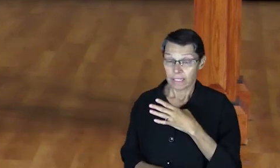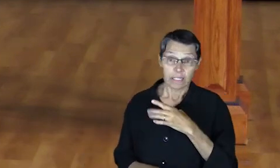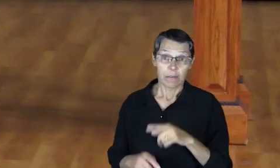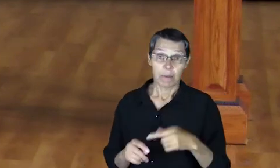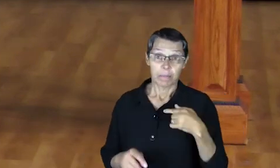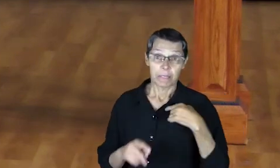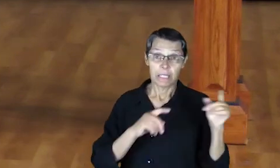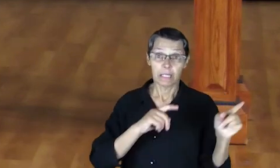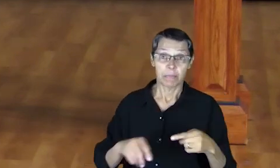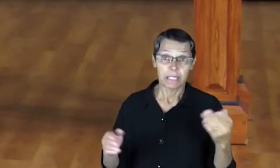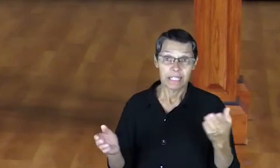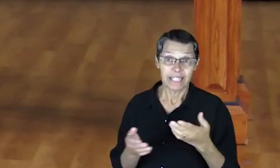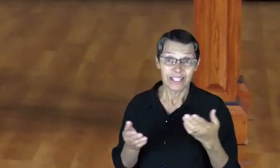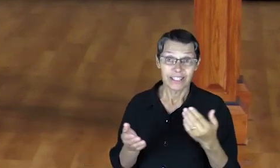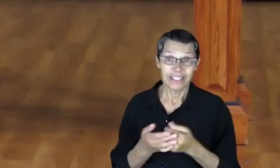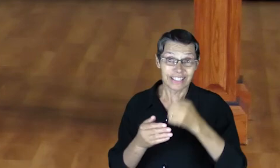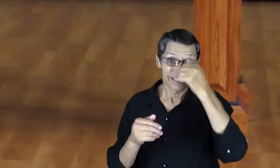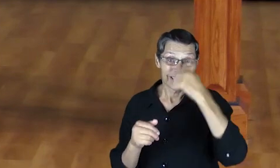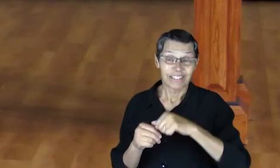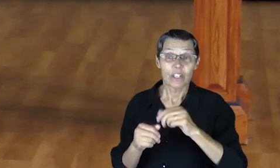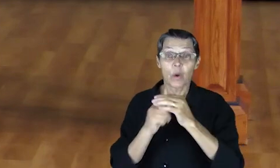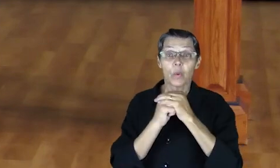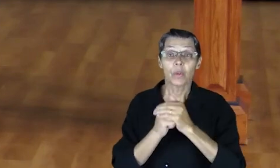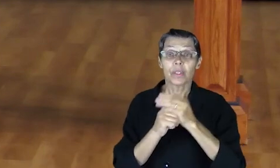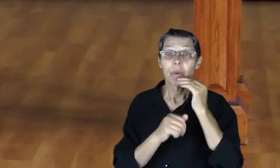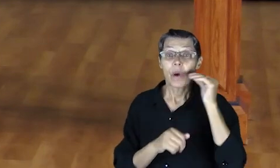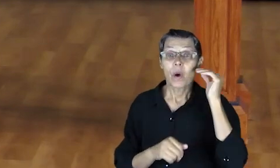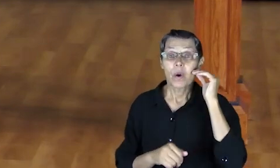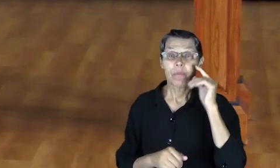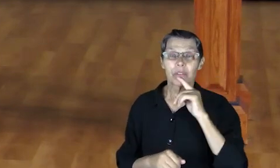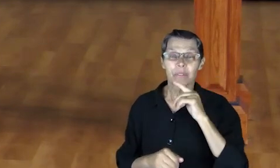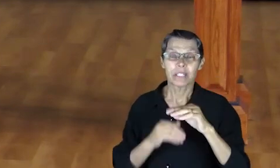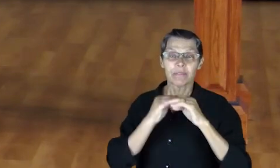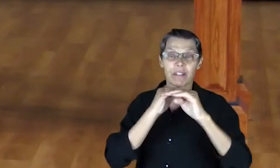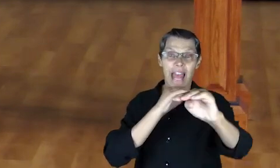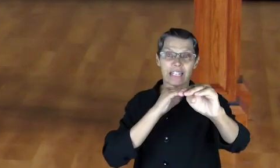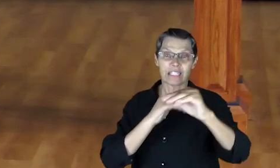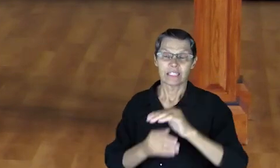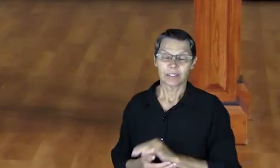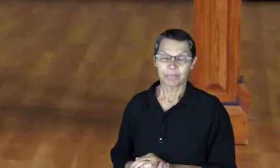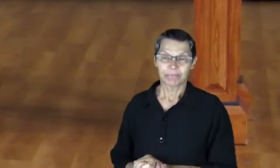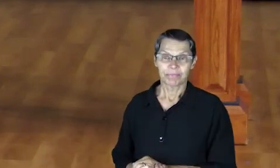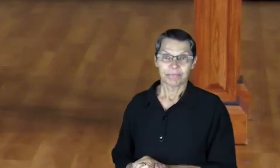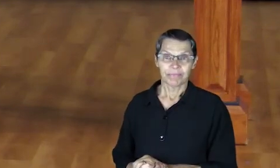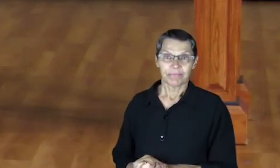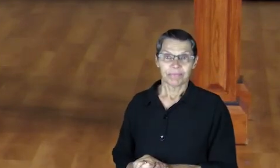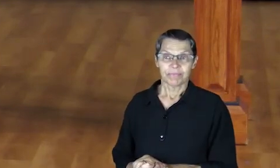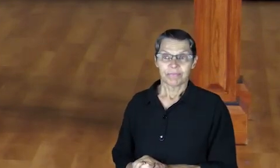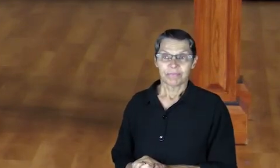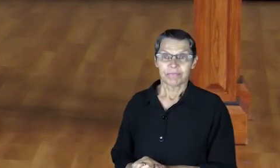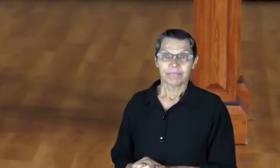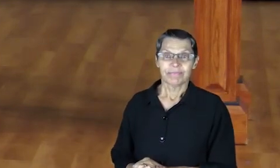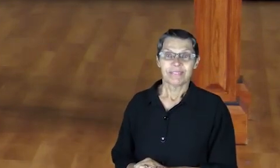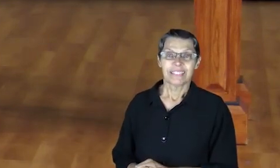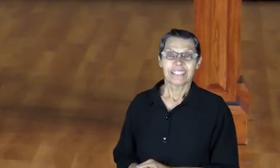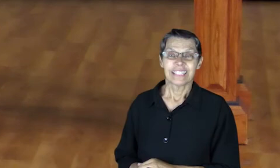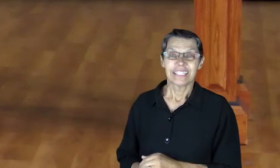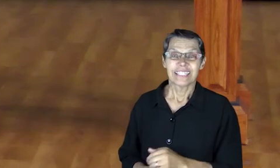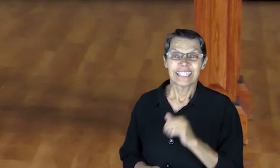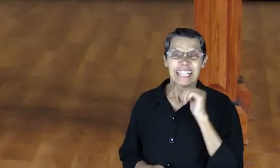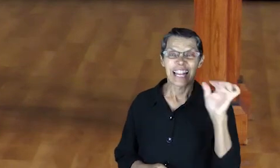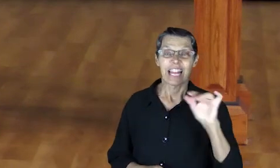But being here reminds me that worship at home is flat. I'm like, oh, I'm